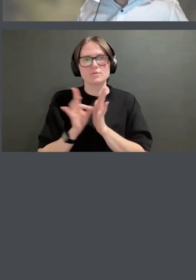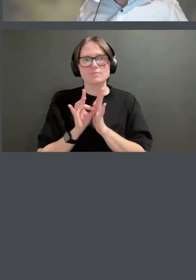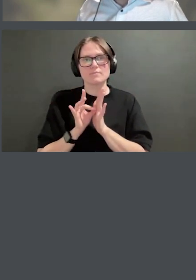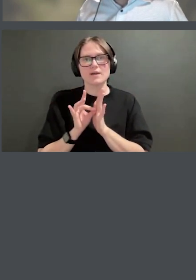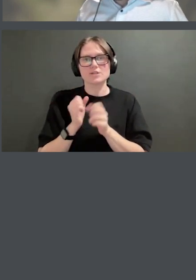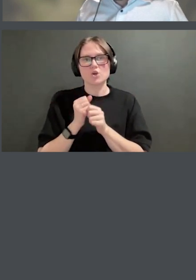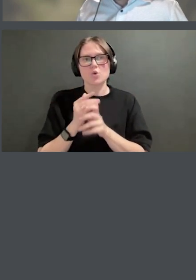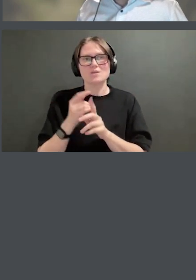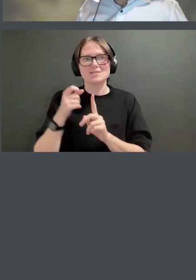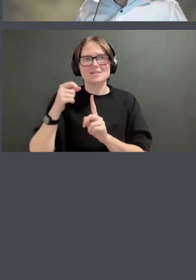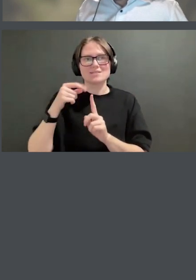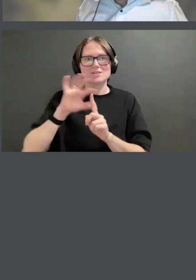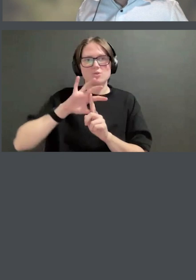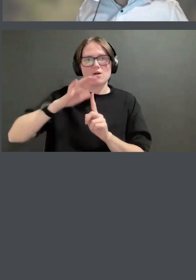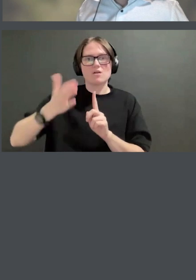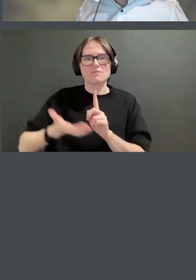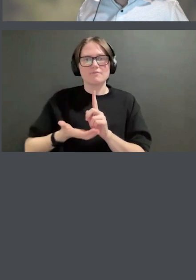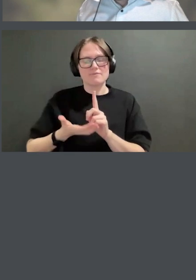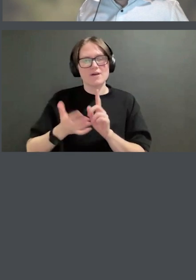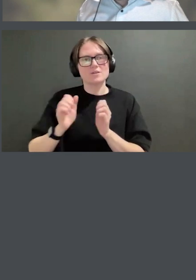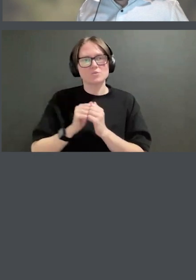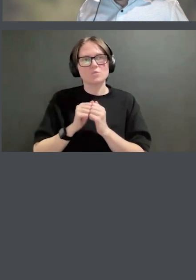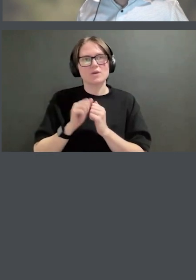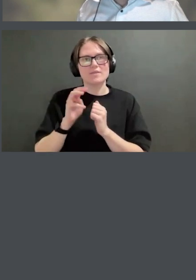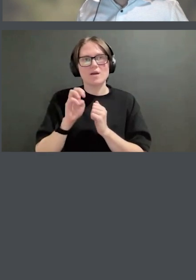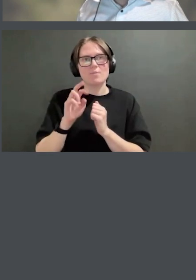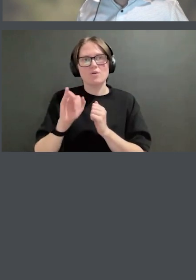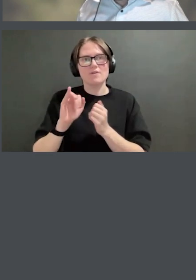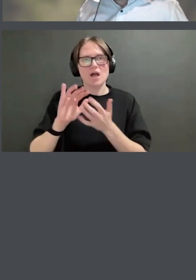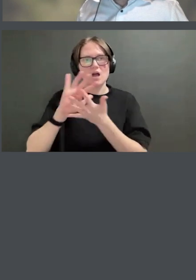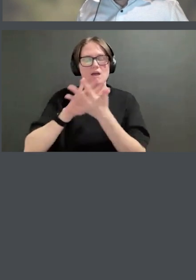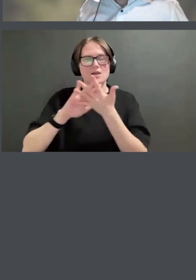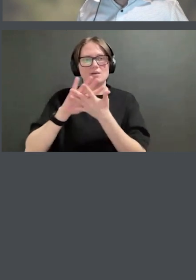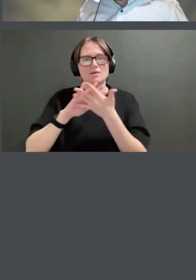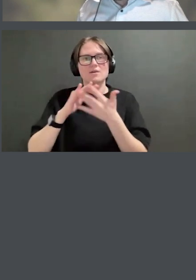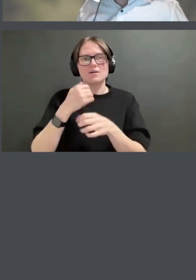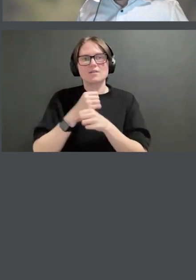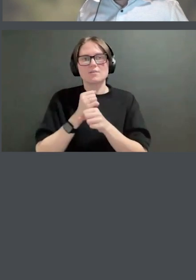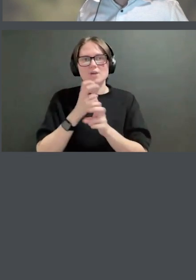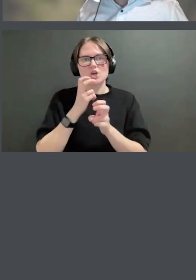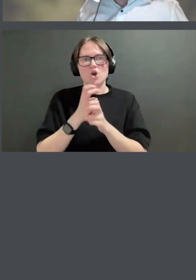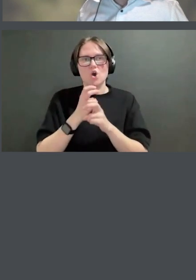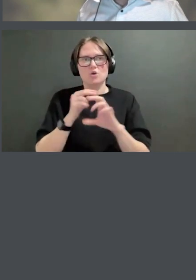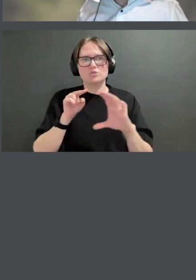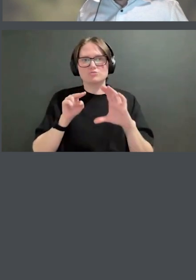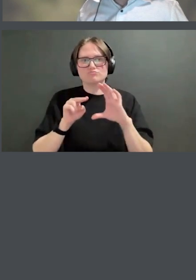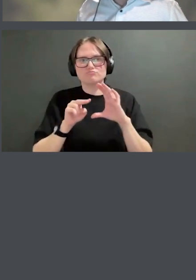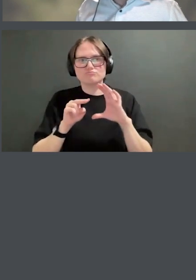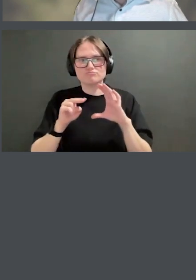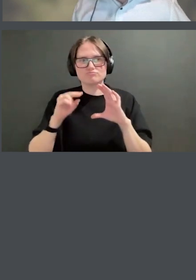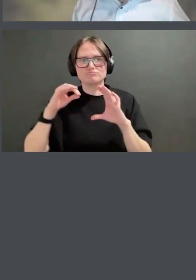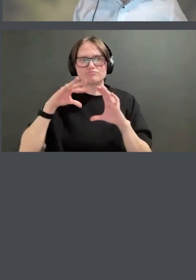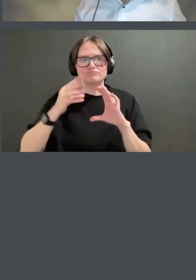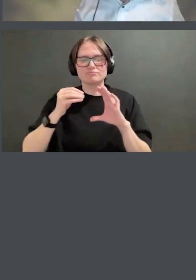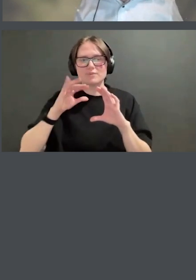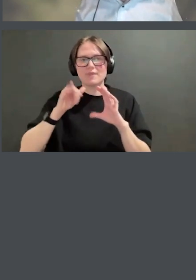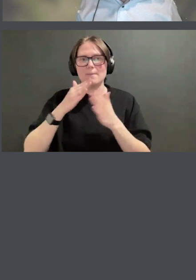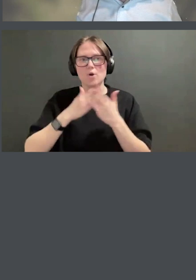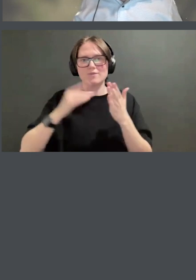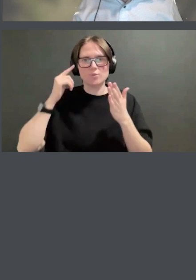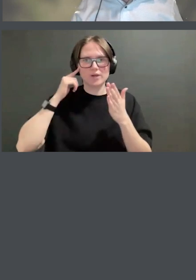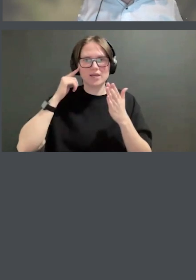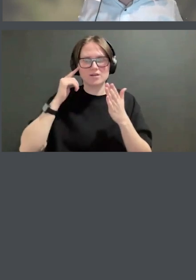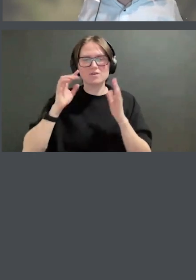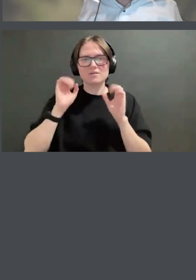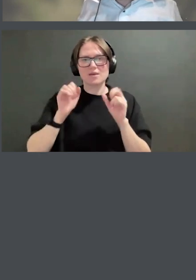artifact under MRI that can make it hard to image that part of the brain. So that can be an issue